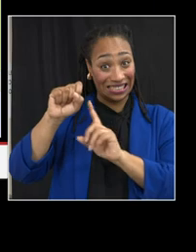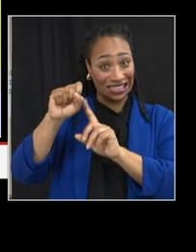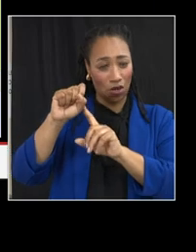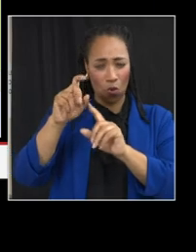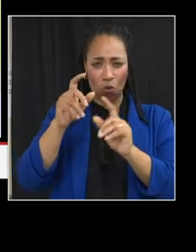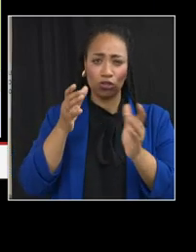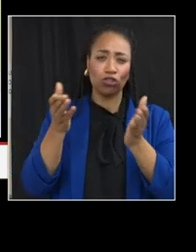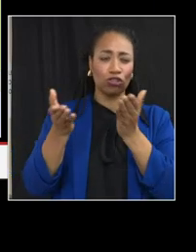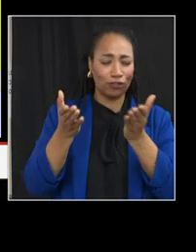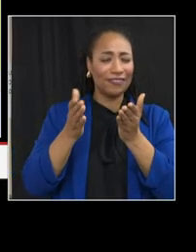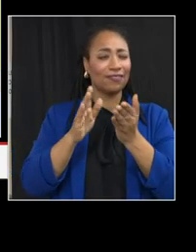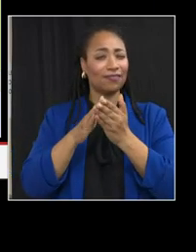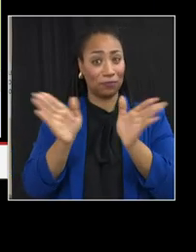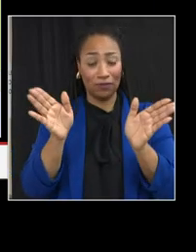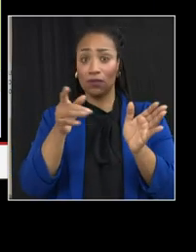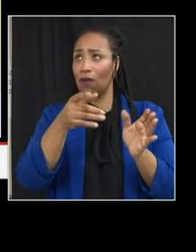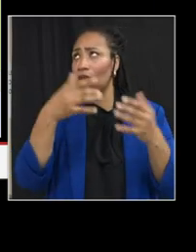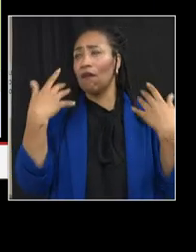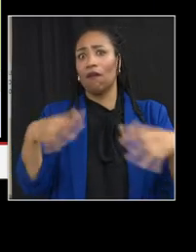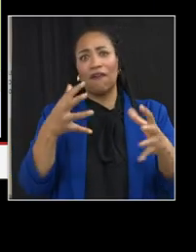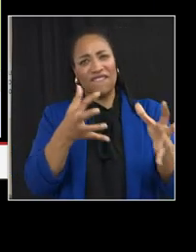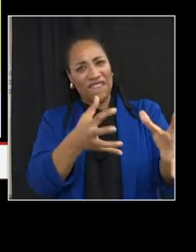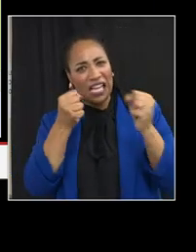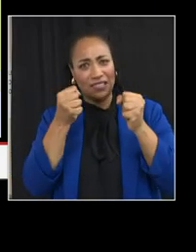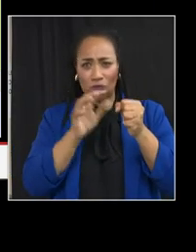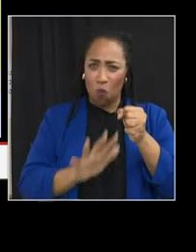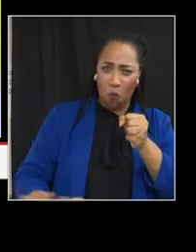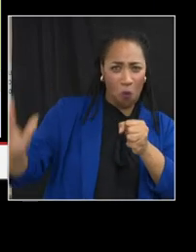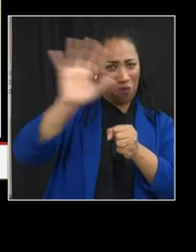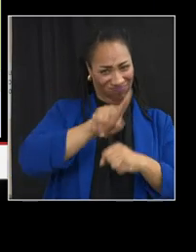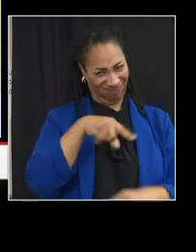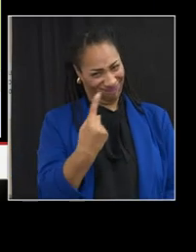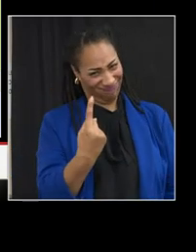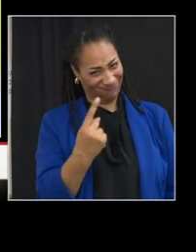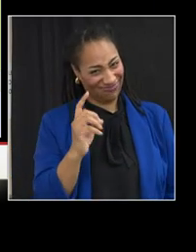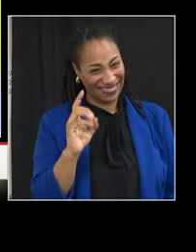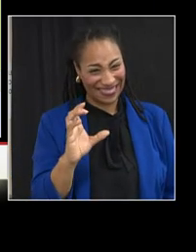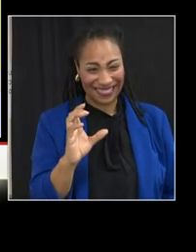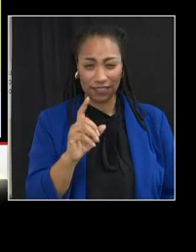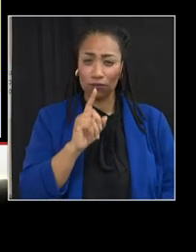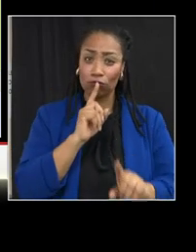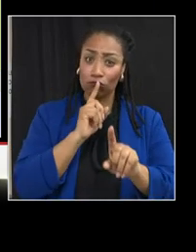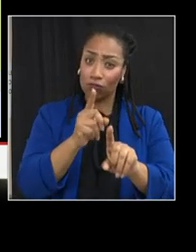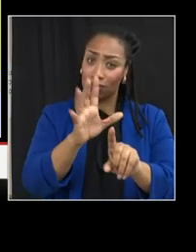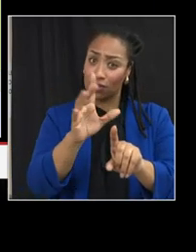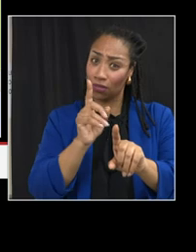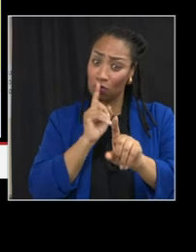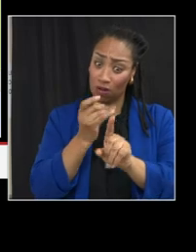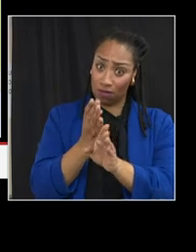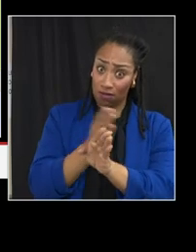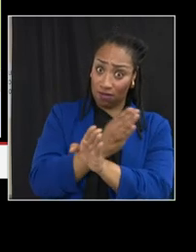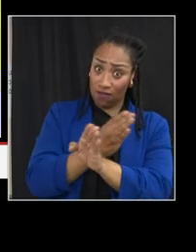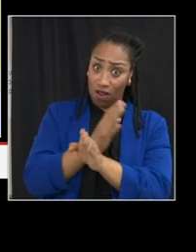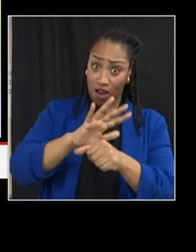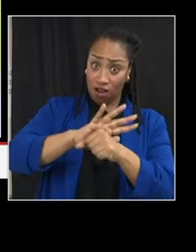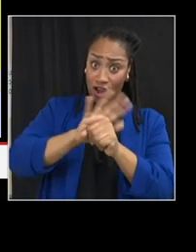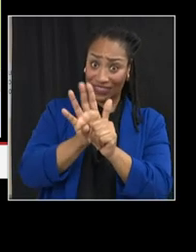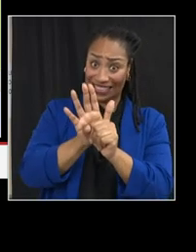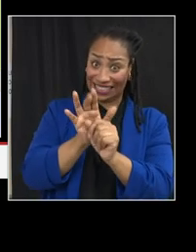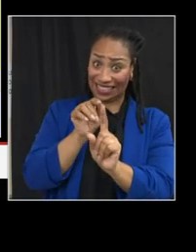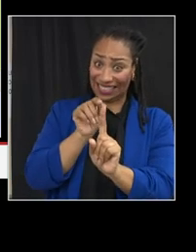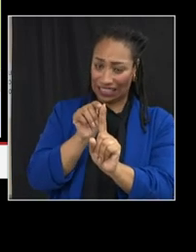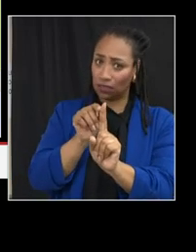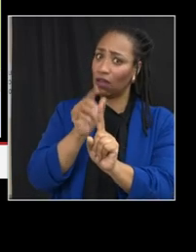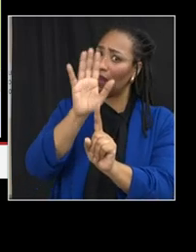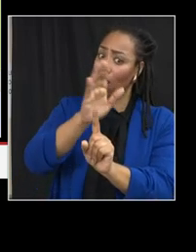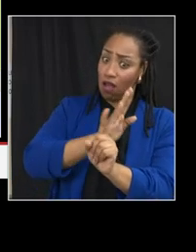Now, that was true before the pandemic, and it's even more important that we emphasize it now.